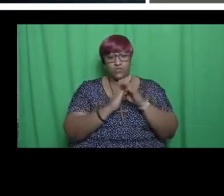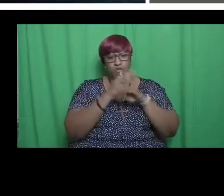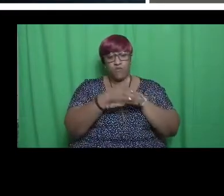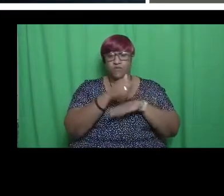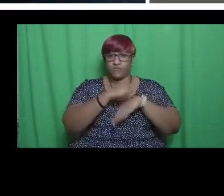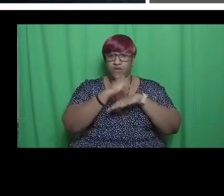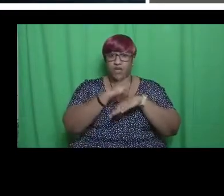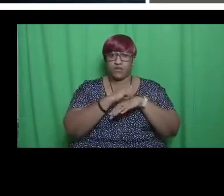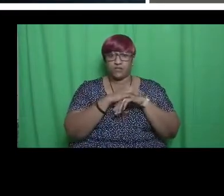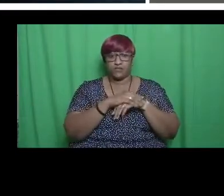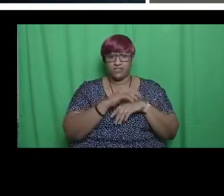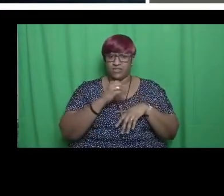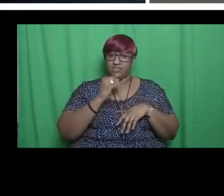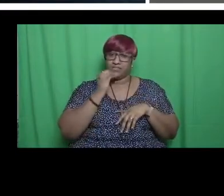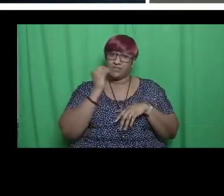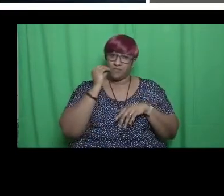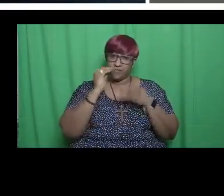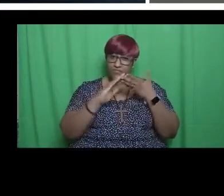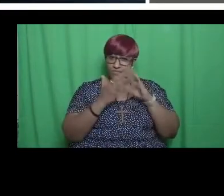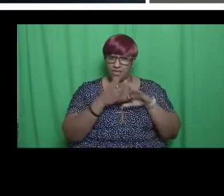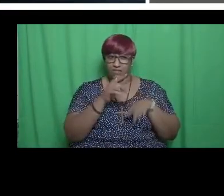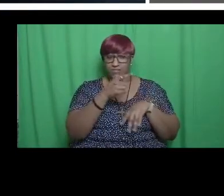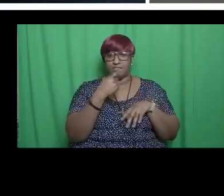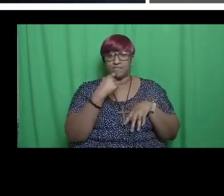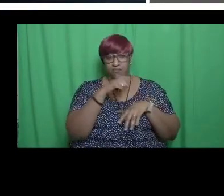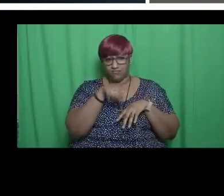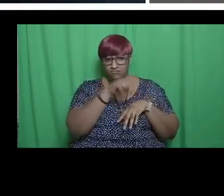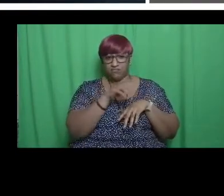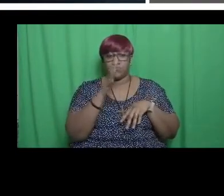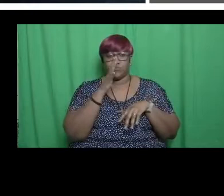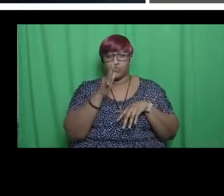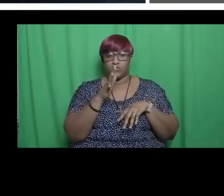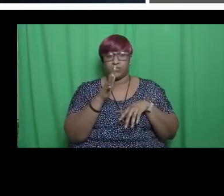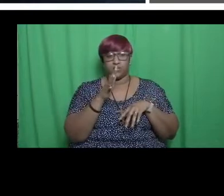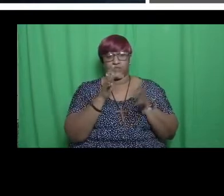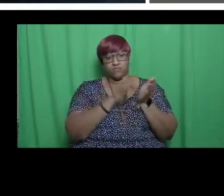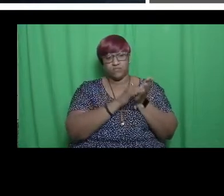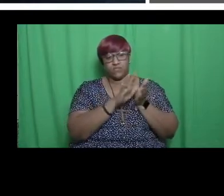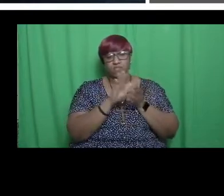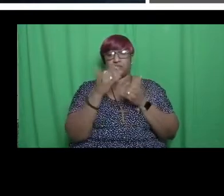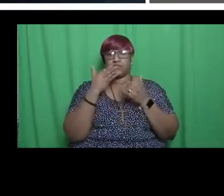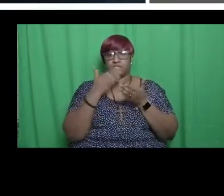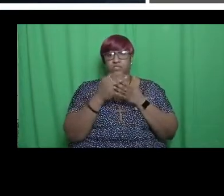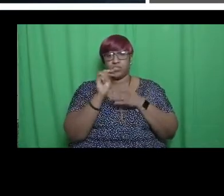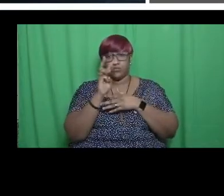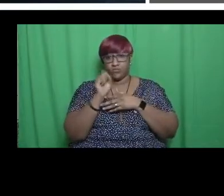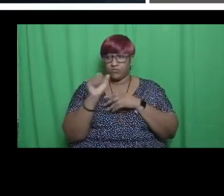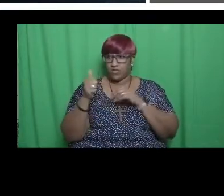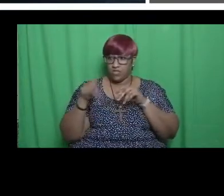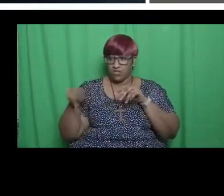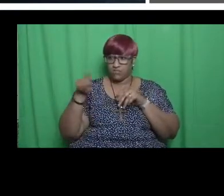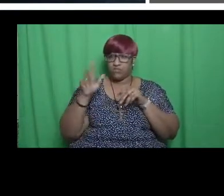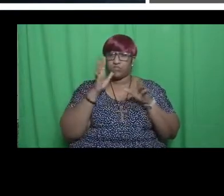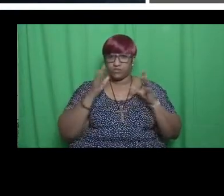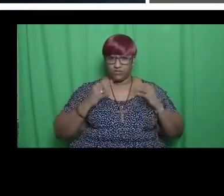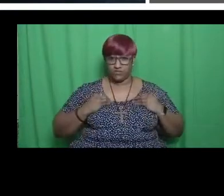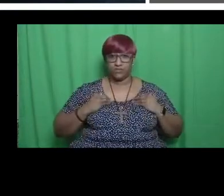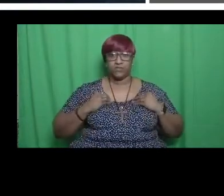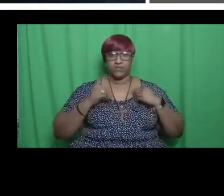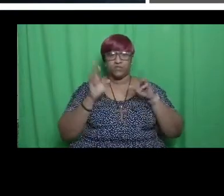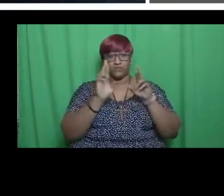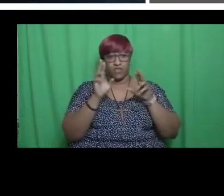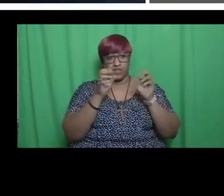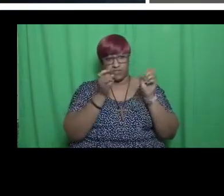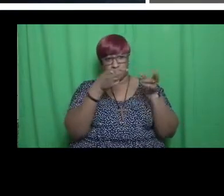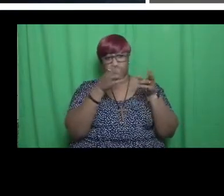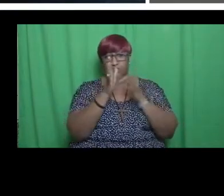this was his own hometown, and he had predicted that you guys are going to reject the gospel and other folk will receive it. They got ready to throw